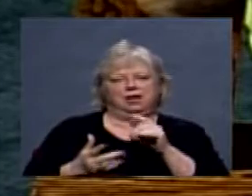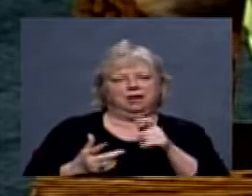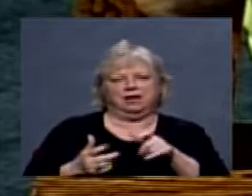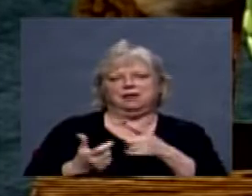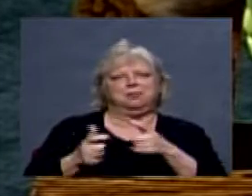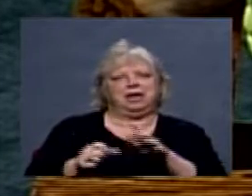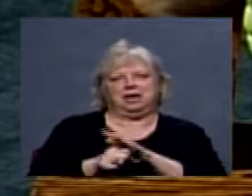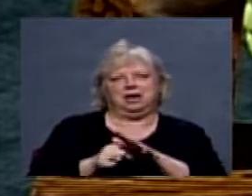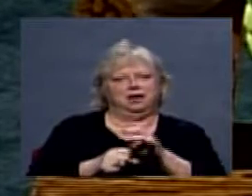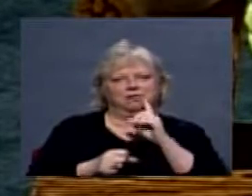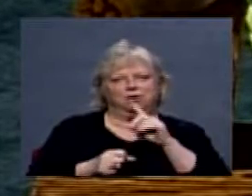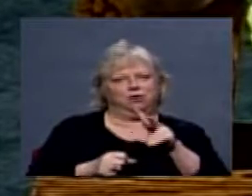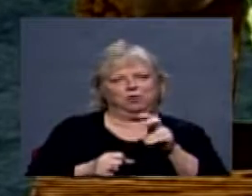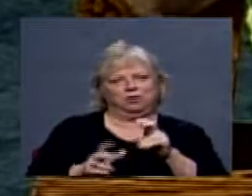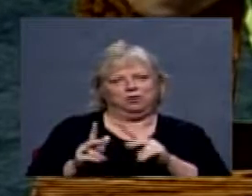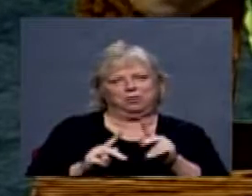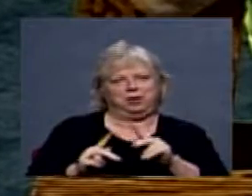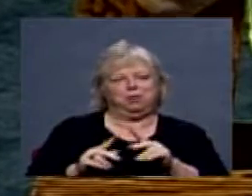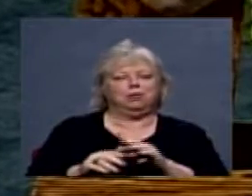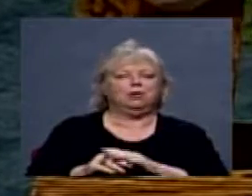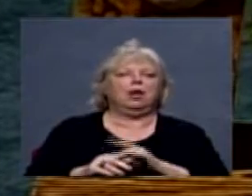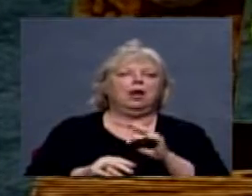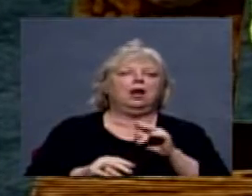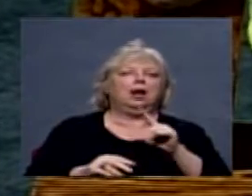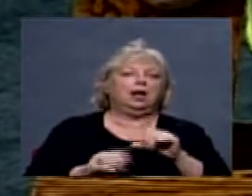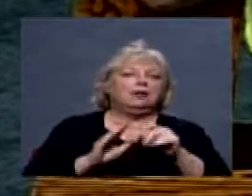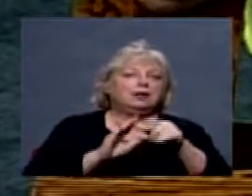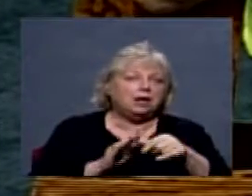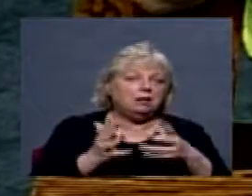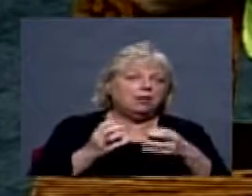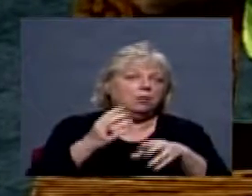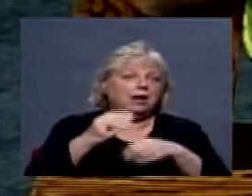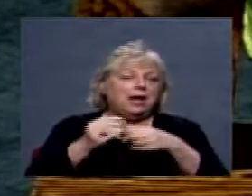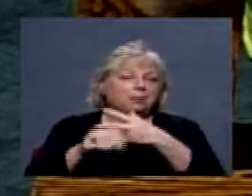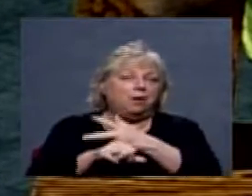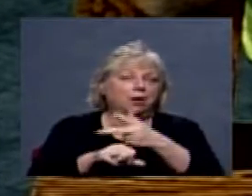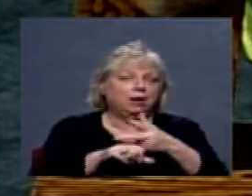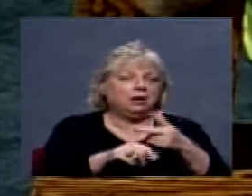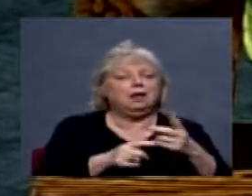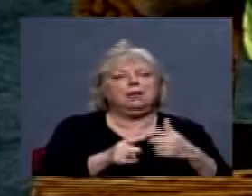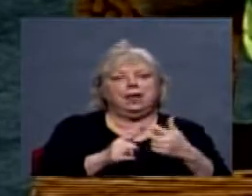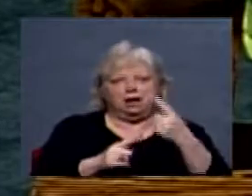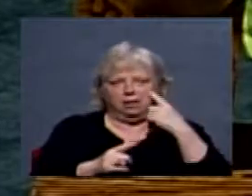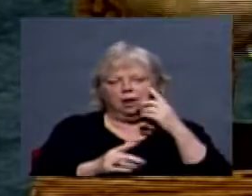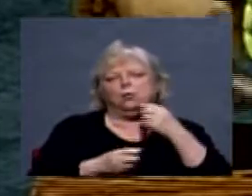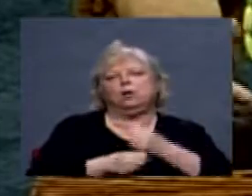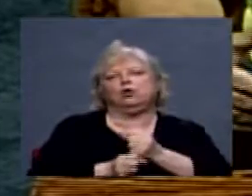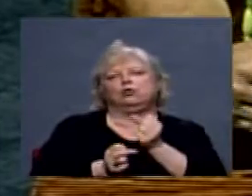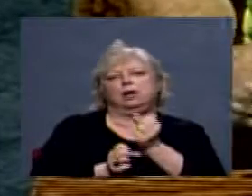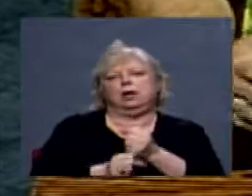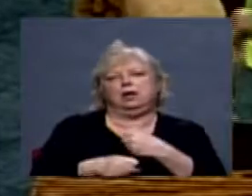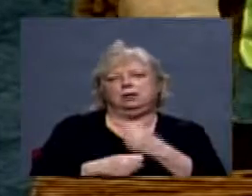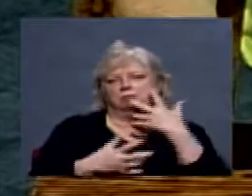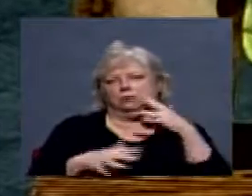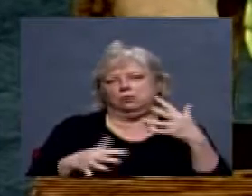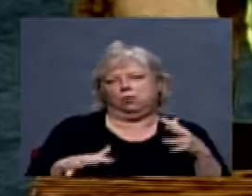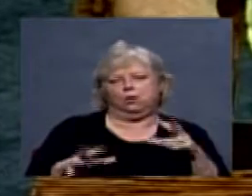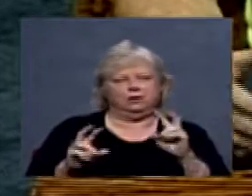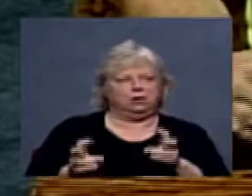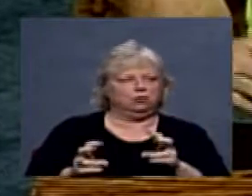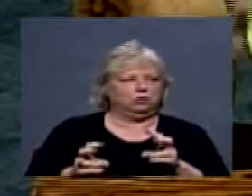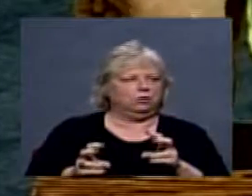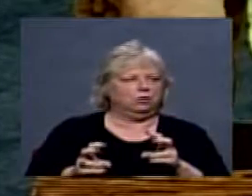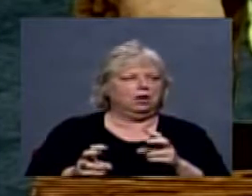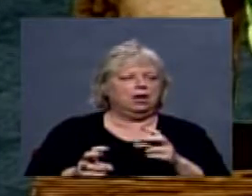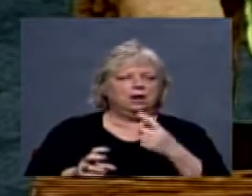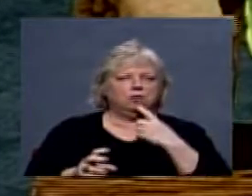event. Unless they want to add parking spots later, I believe it's going to be a noise issue with cars. I was told between 200 and 500 cars